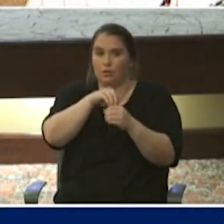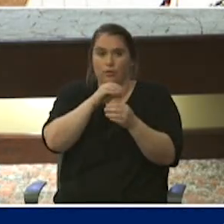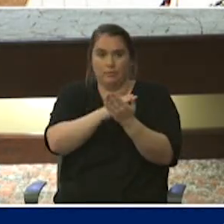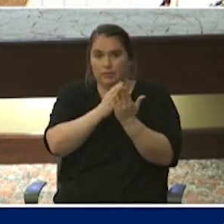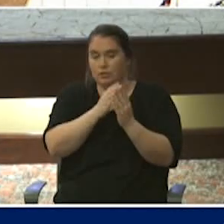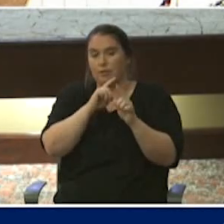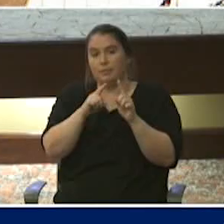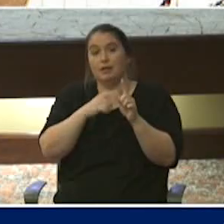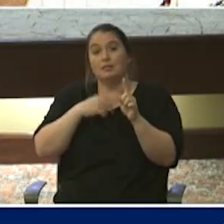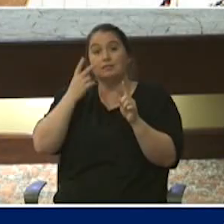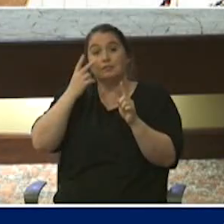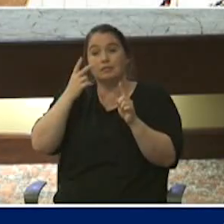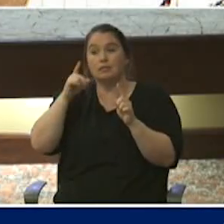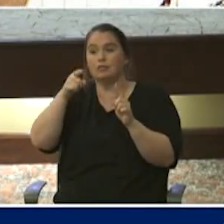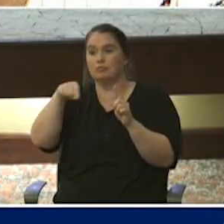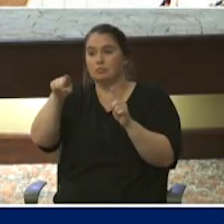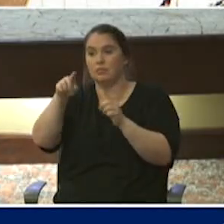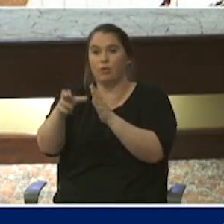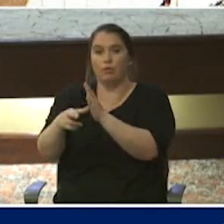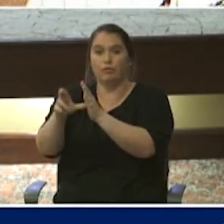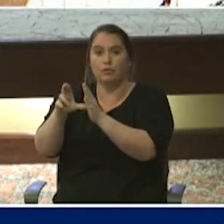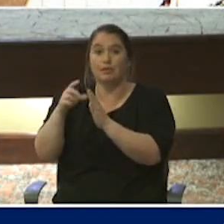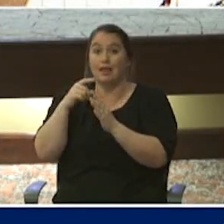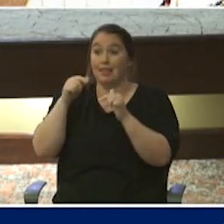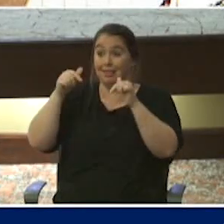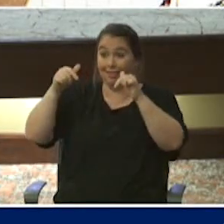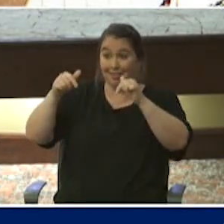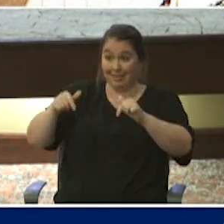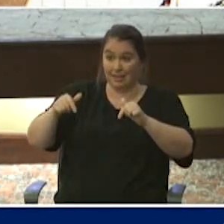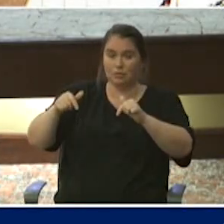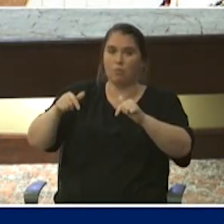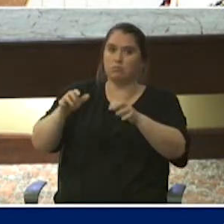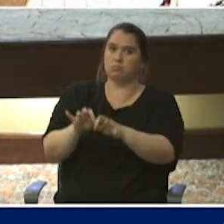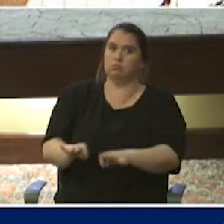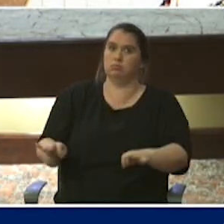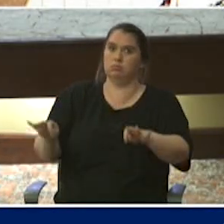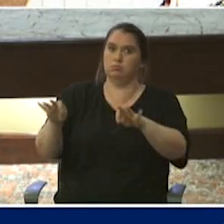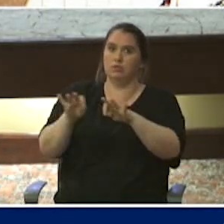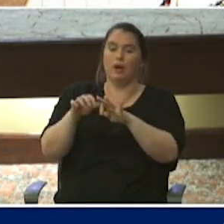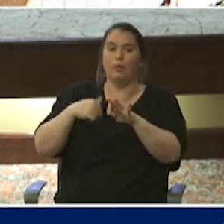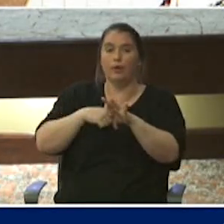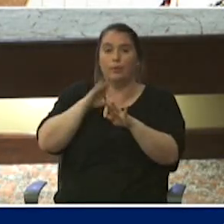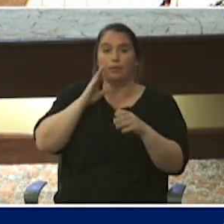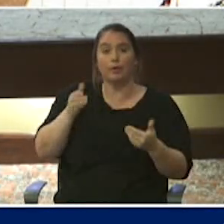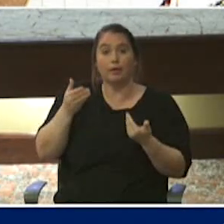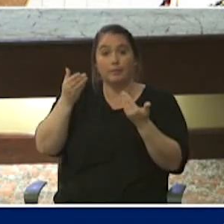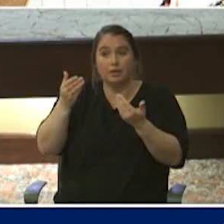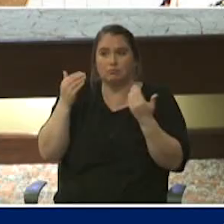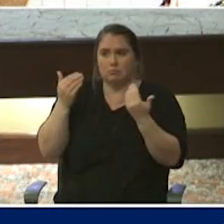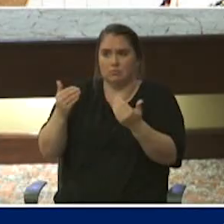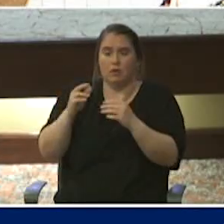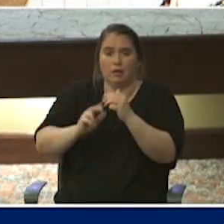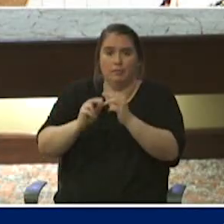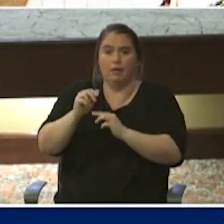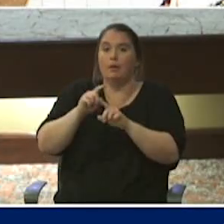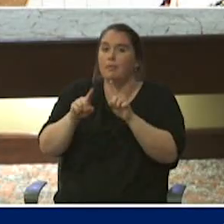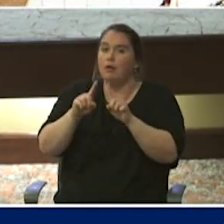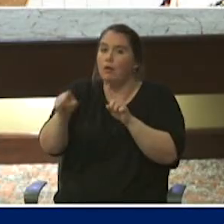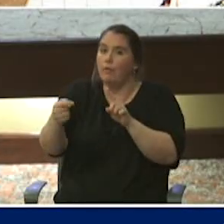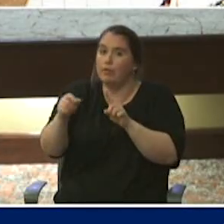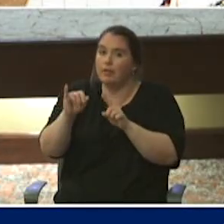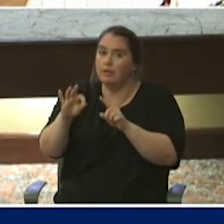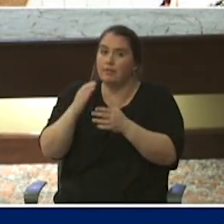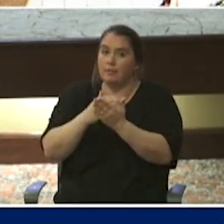that were doing the review to say this appears to be a foundational element. We would recommend that we build this, but only if budget